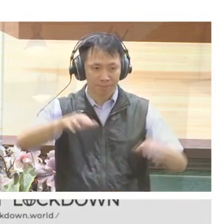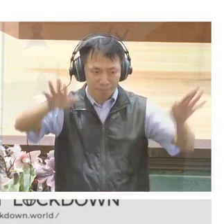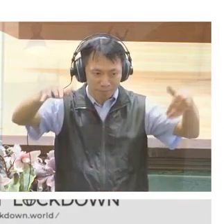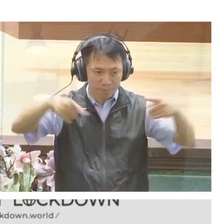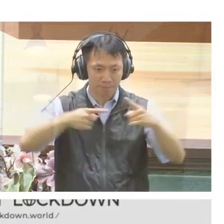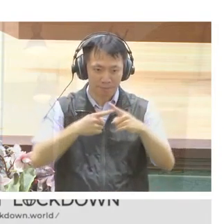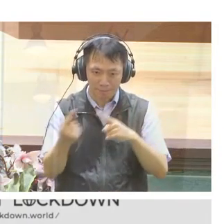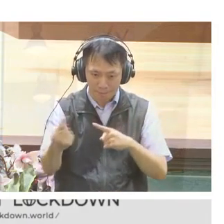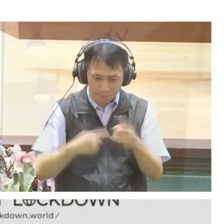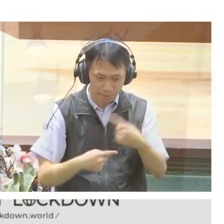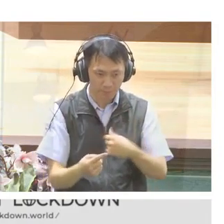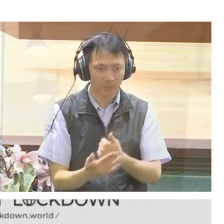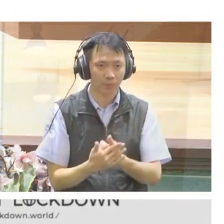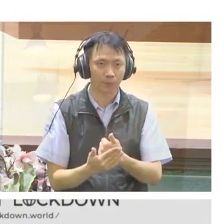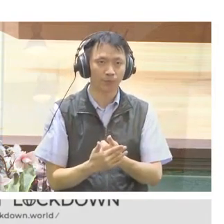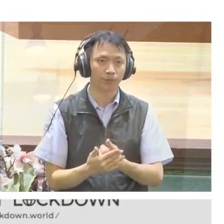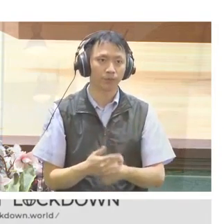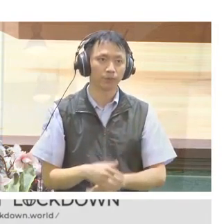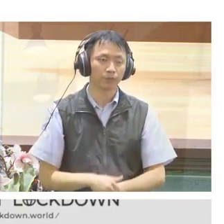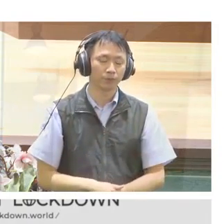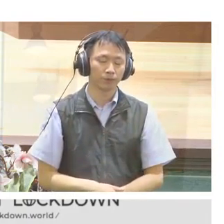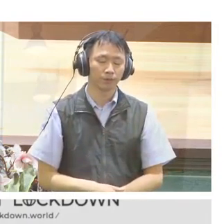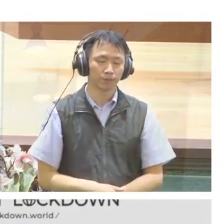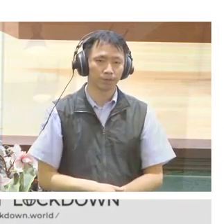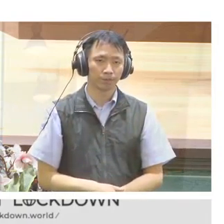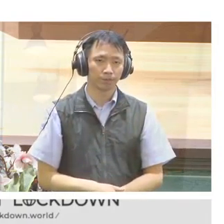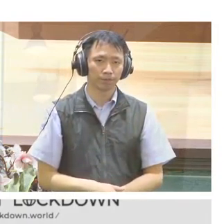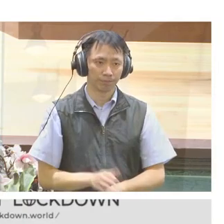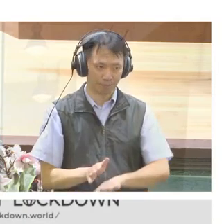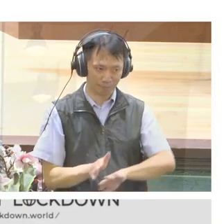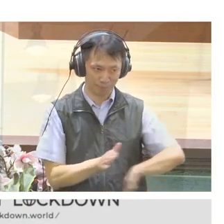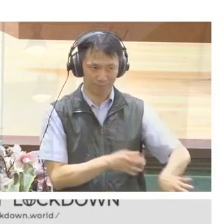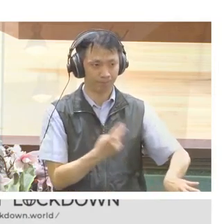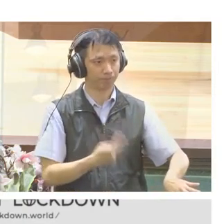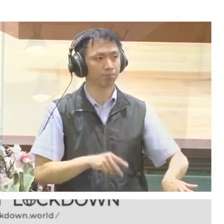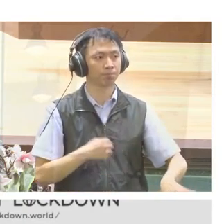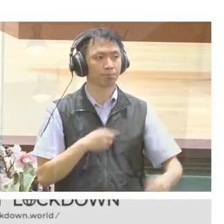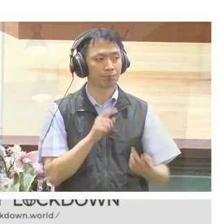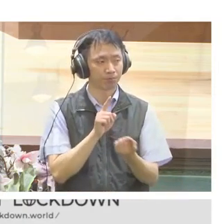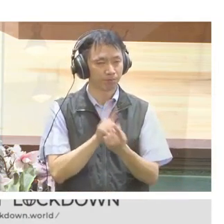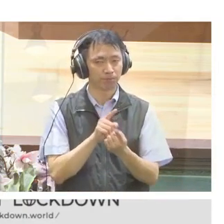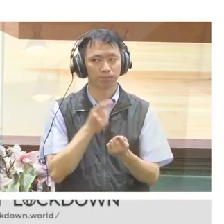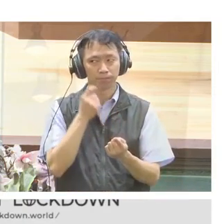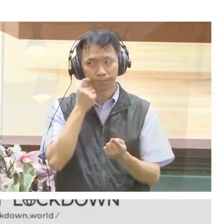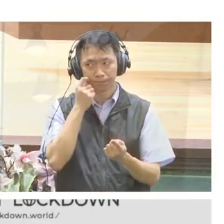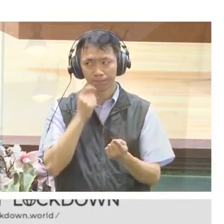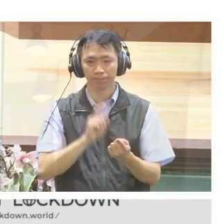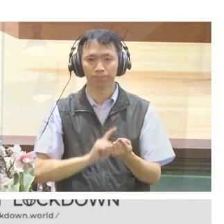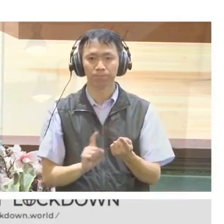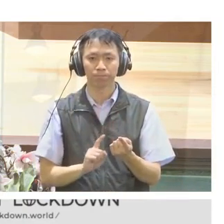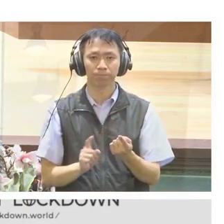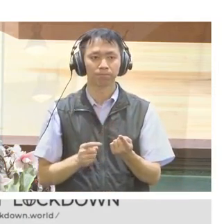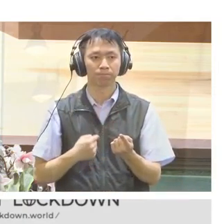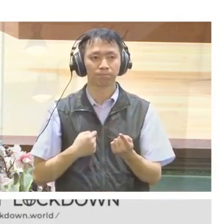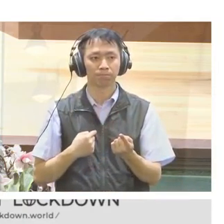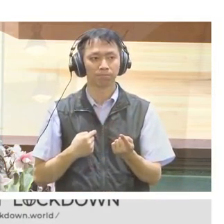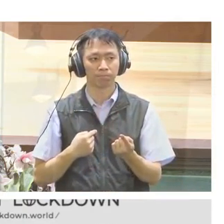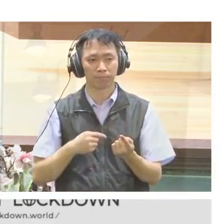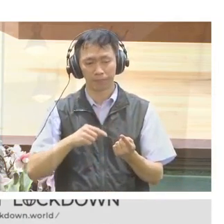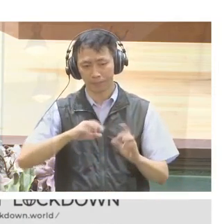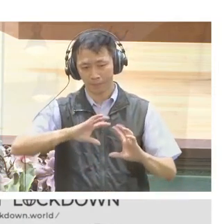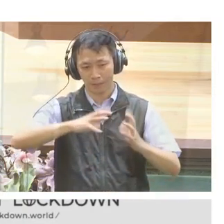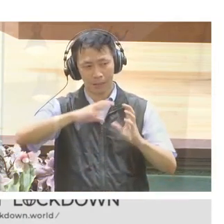specializations that we need? And how do we deal with the fact that we are really literally all over the world? So at the moment, we have volunteers across